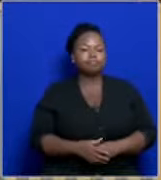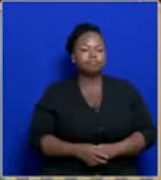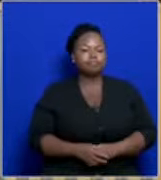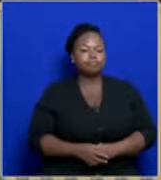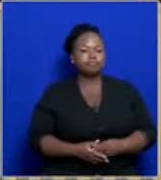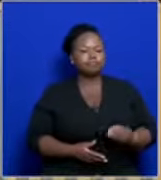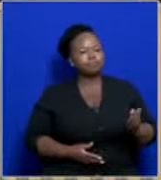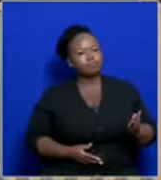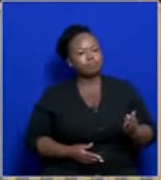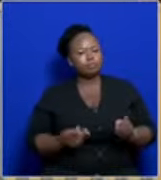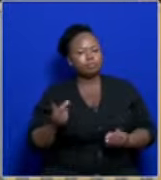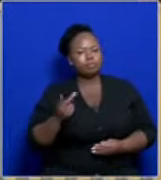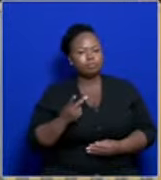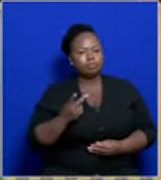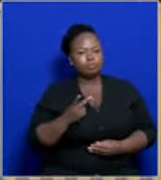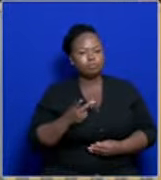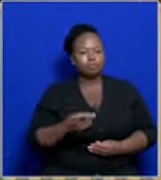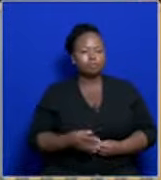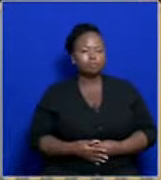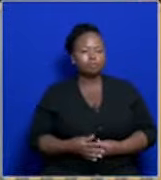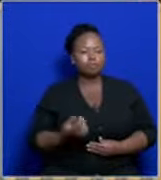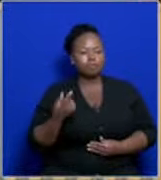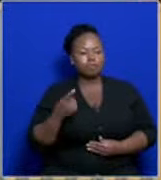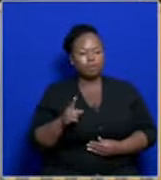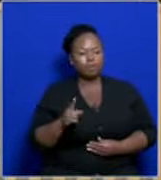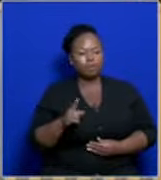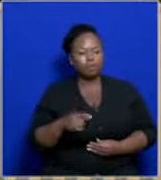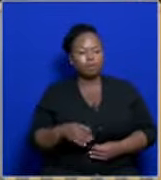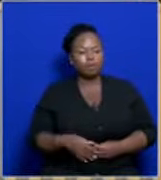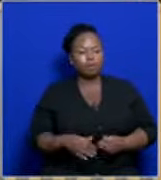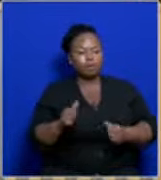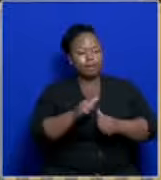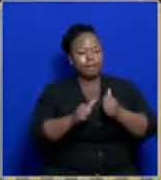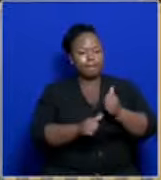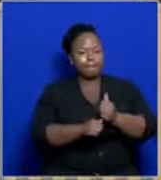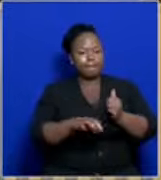directed to the Deputy Provincial Head,